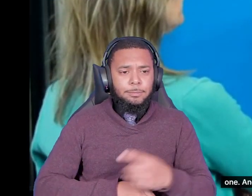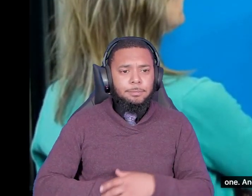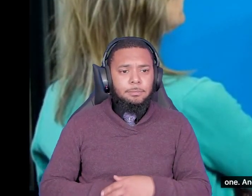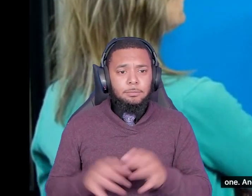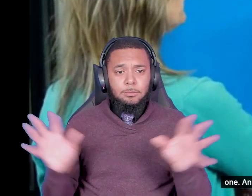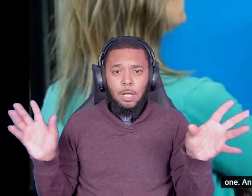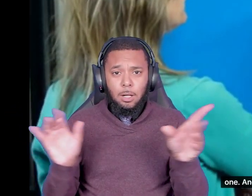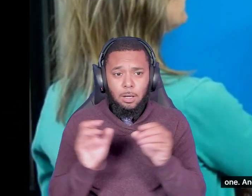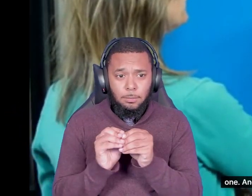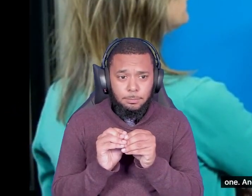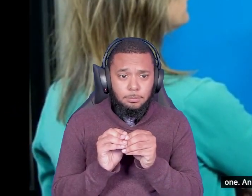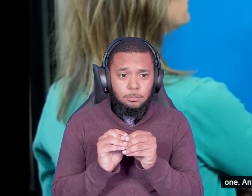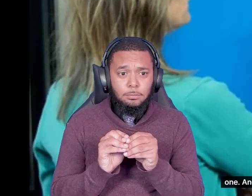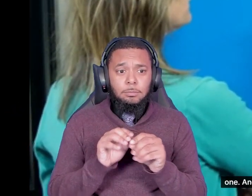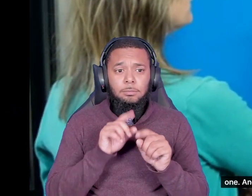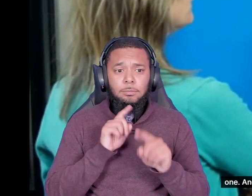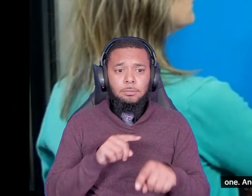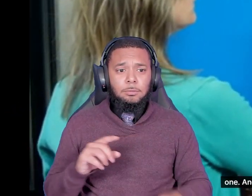those up,